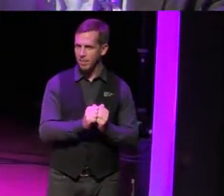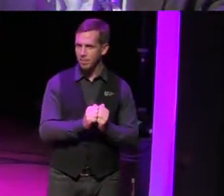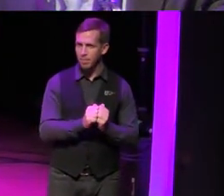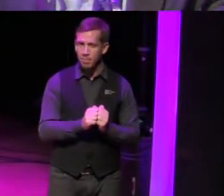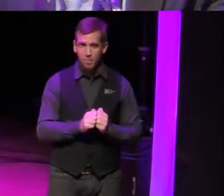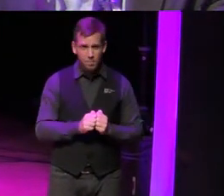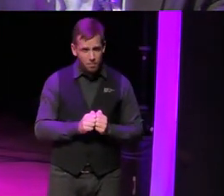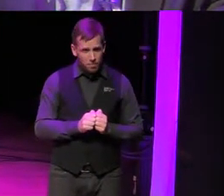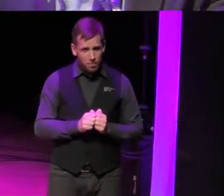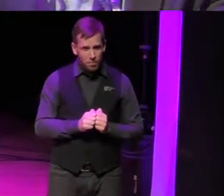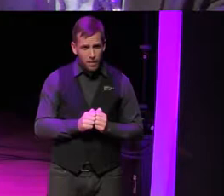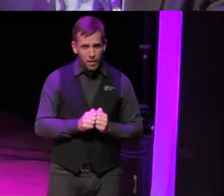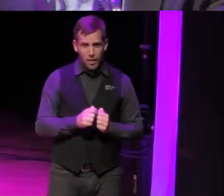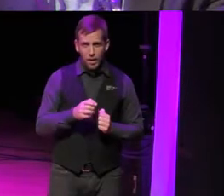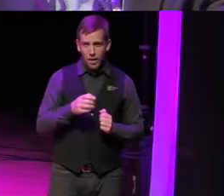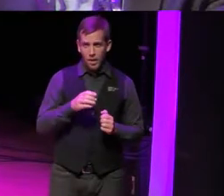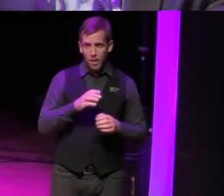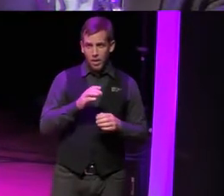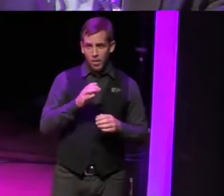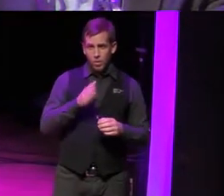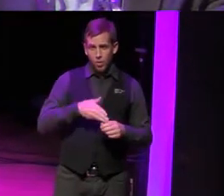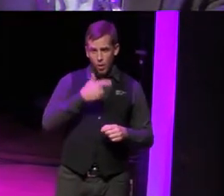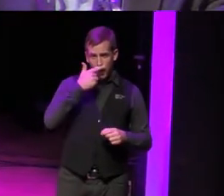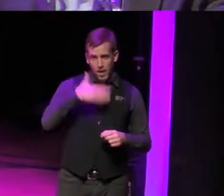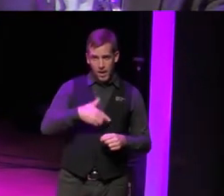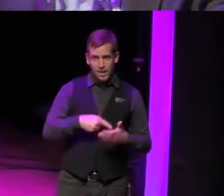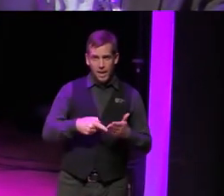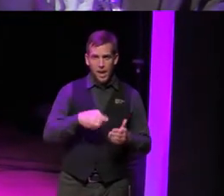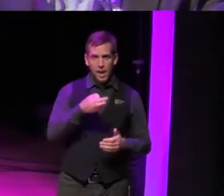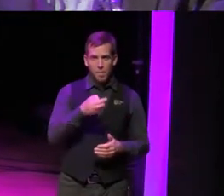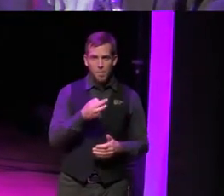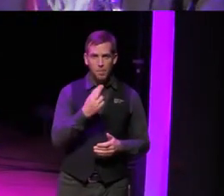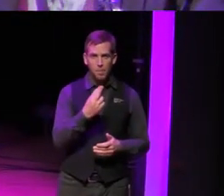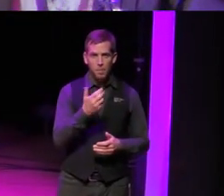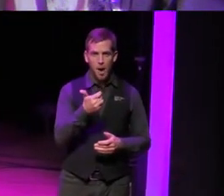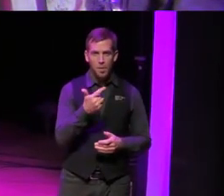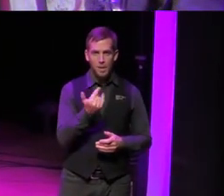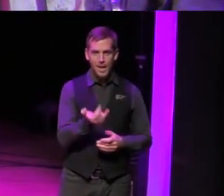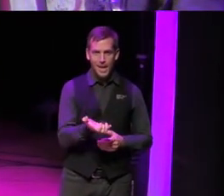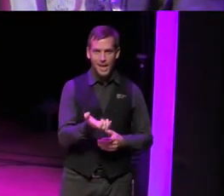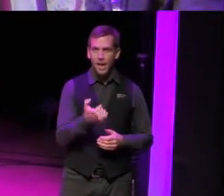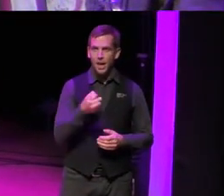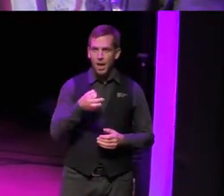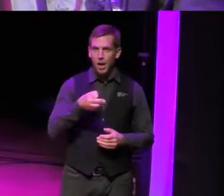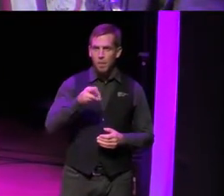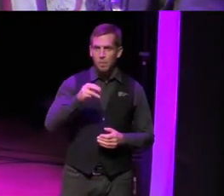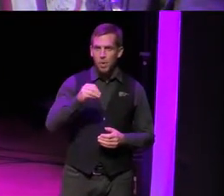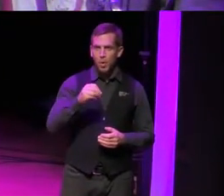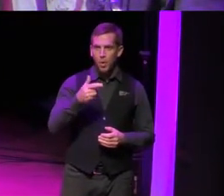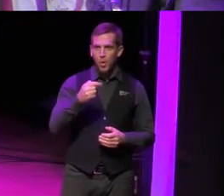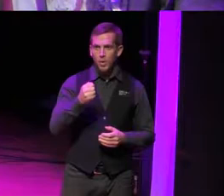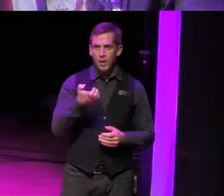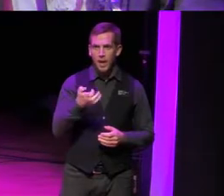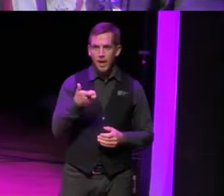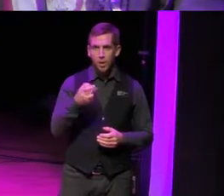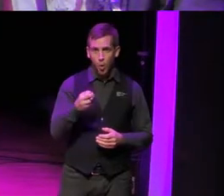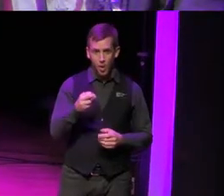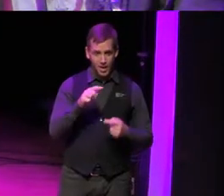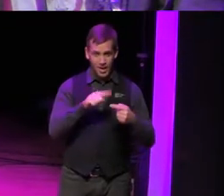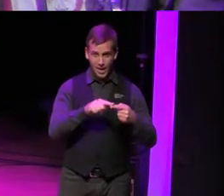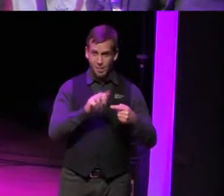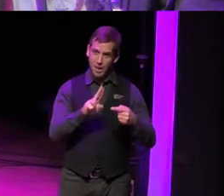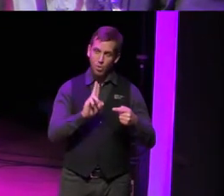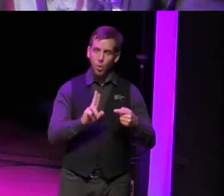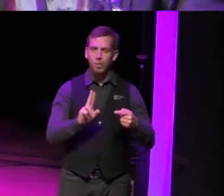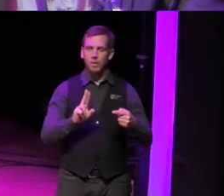Swedish ombudsman. In fact, we copied the idea from Sweden. I think the rest of the world copied it from Sweden.